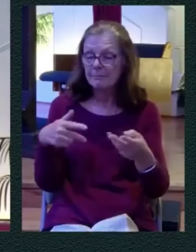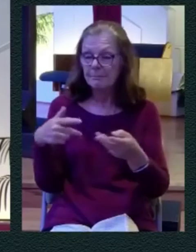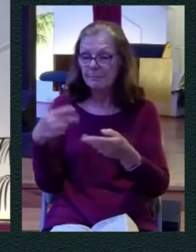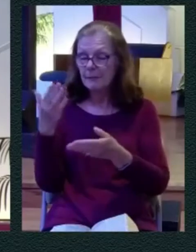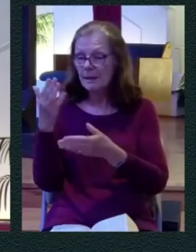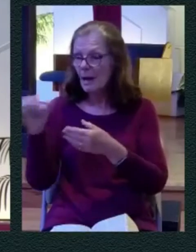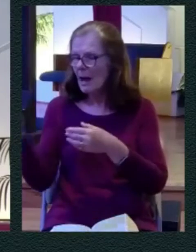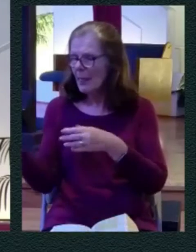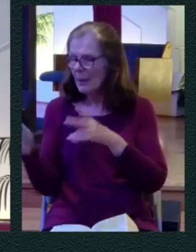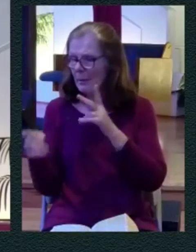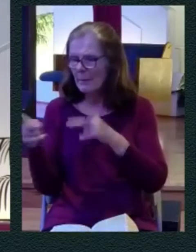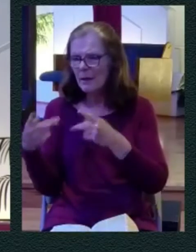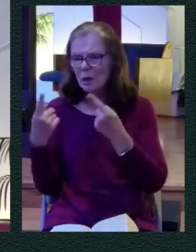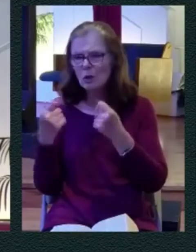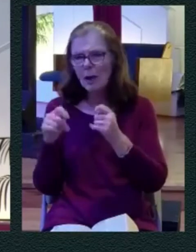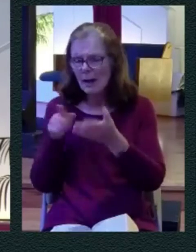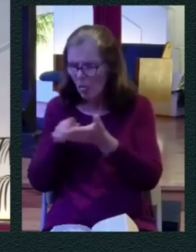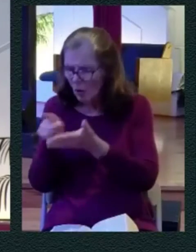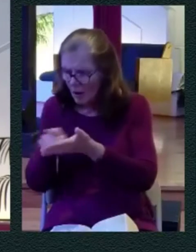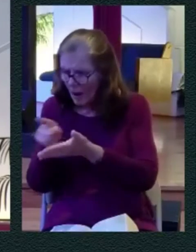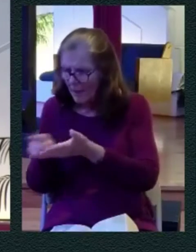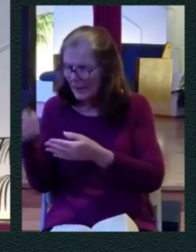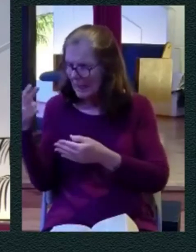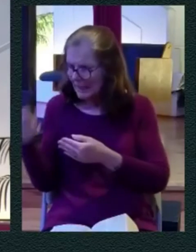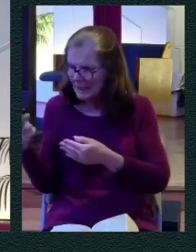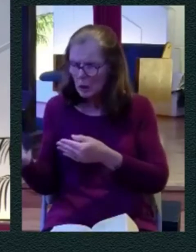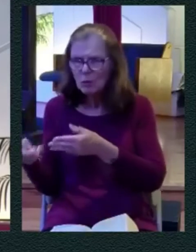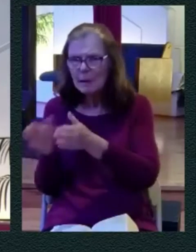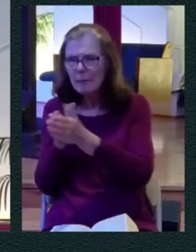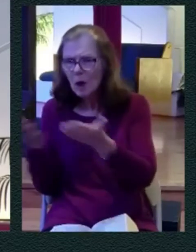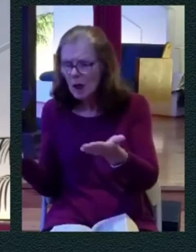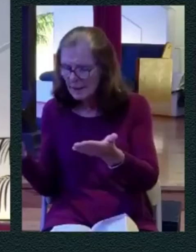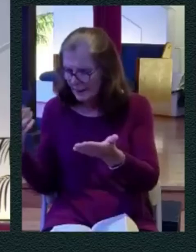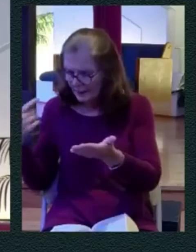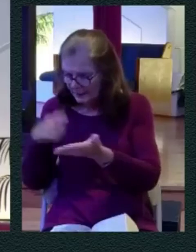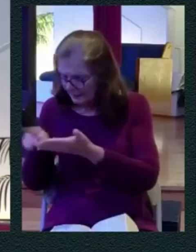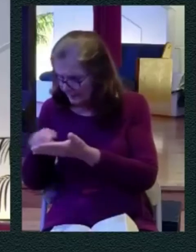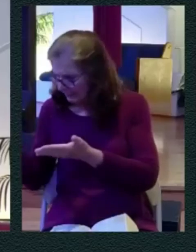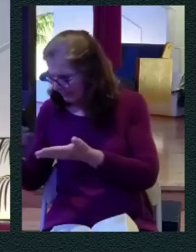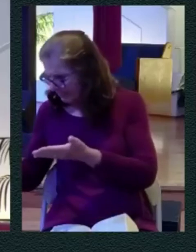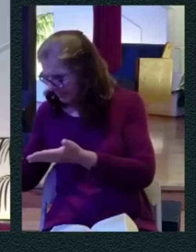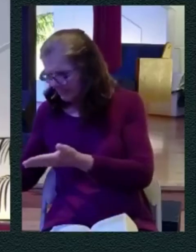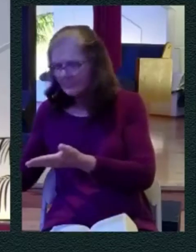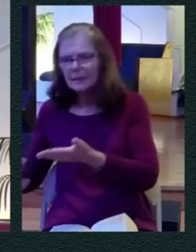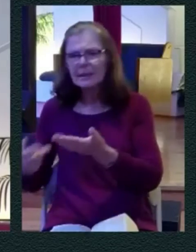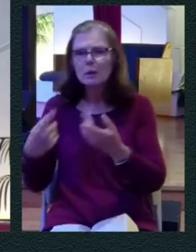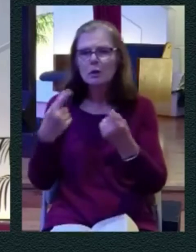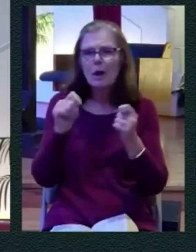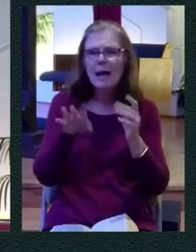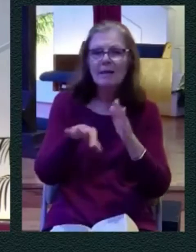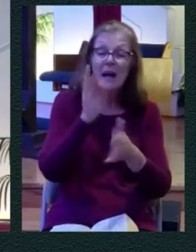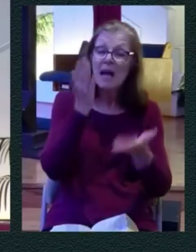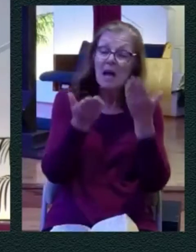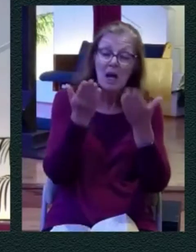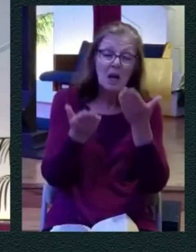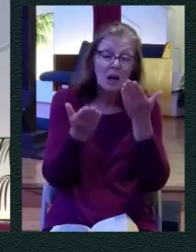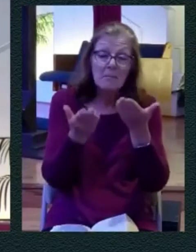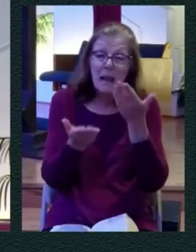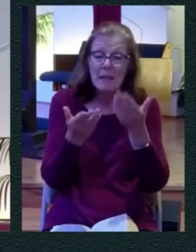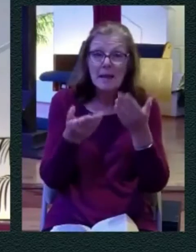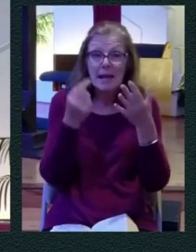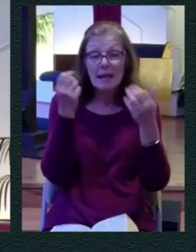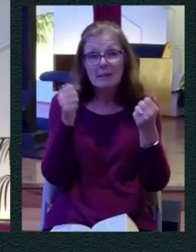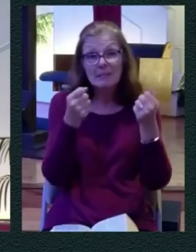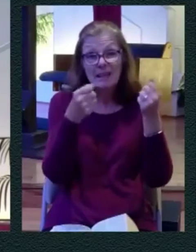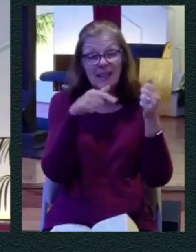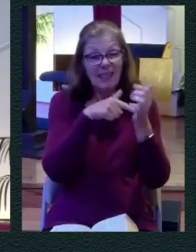find historical events. They comb the history books and they look and they say, well, this could be this particular event, this